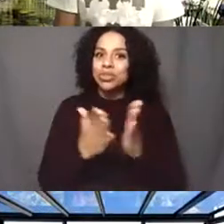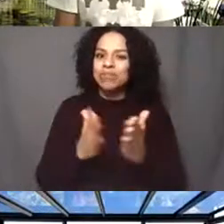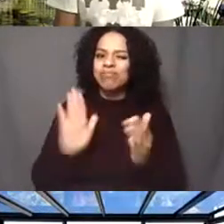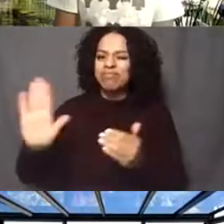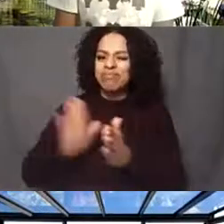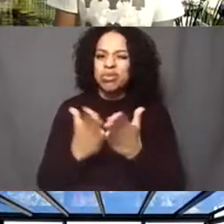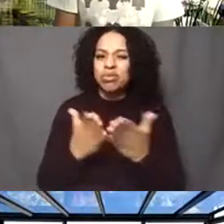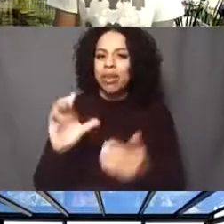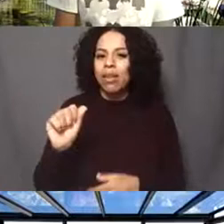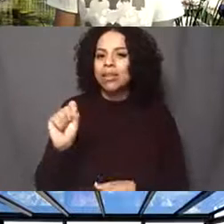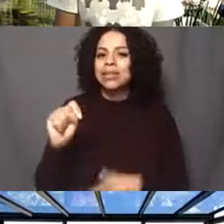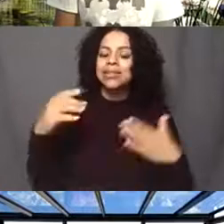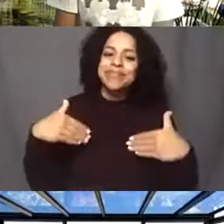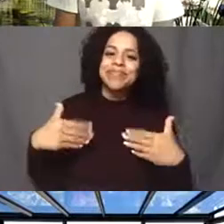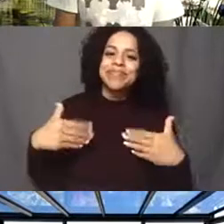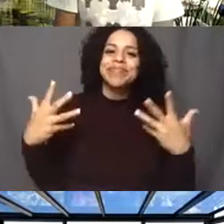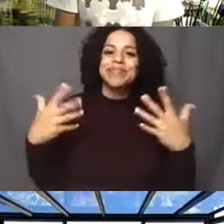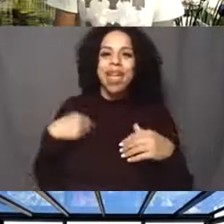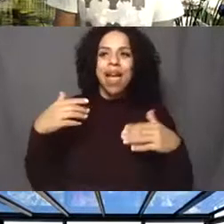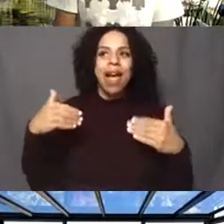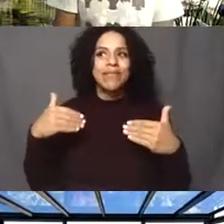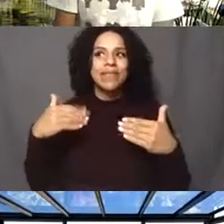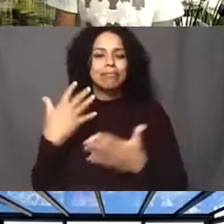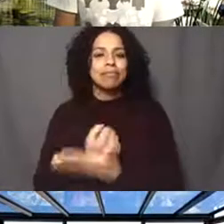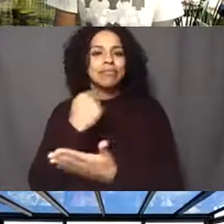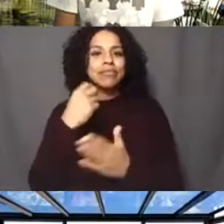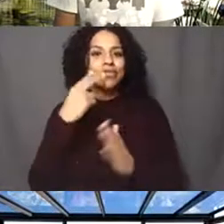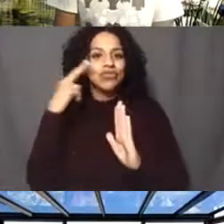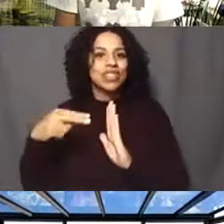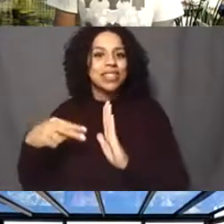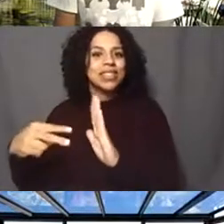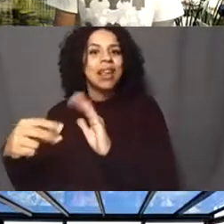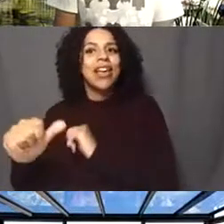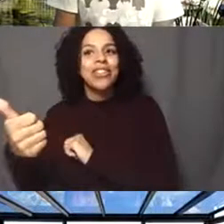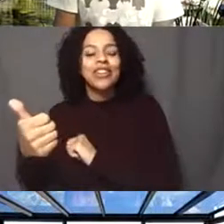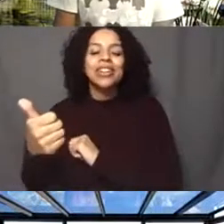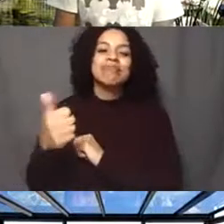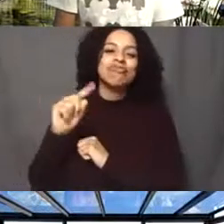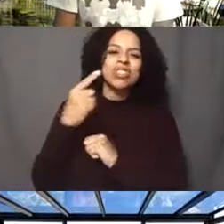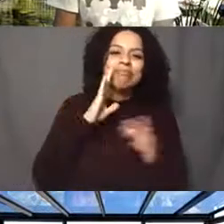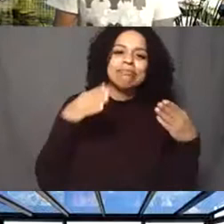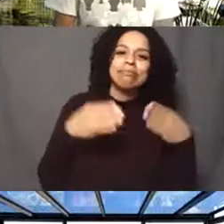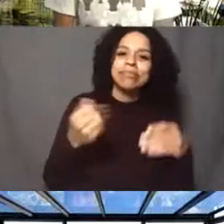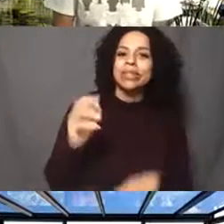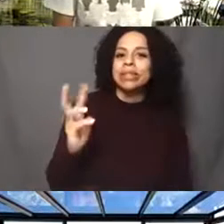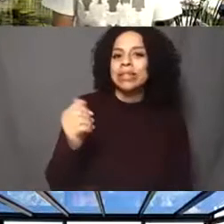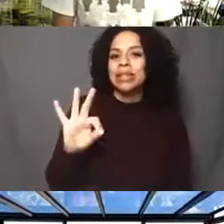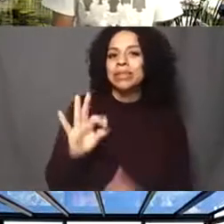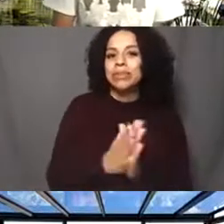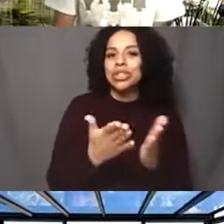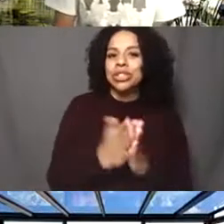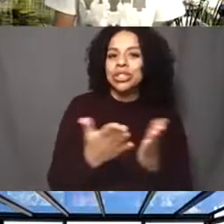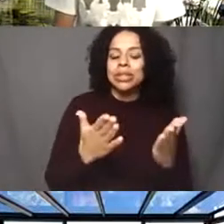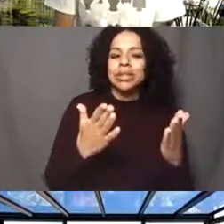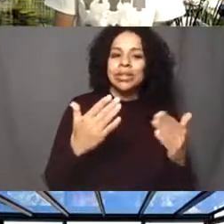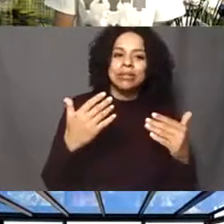any reading outside of the reading I'm doing for the 1619 project book right now, but I'm very much looking forward to